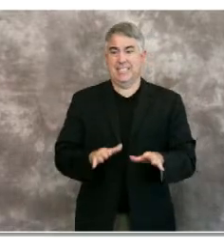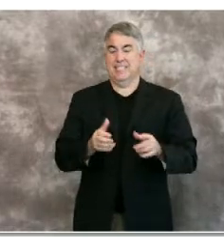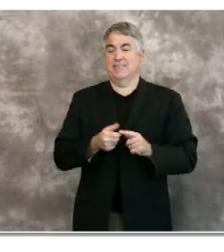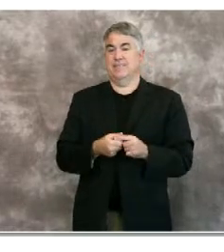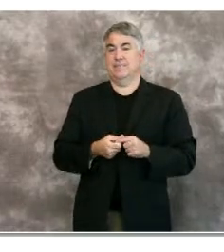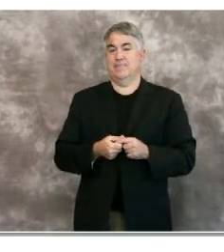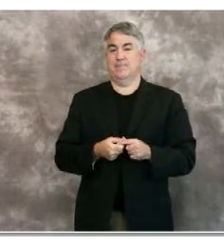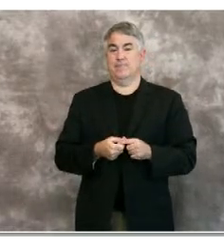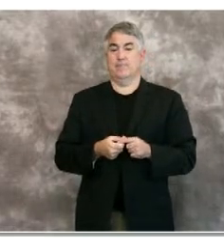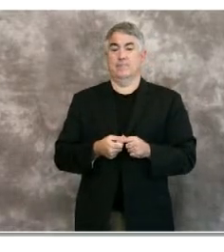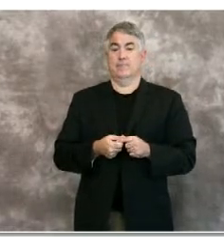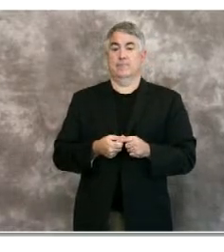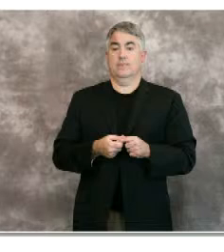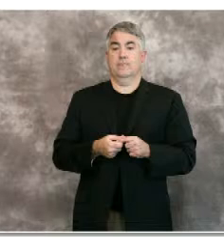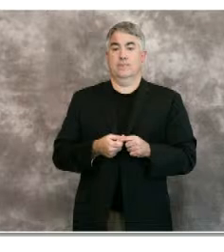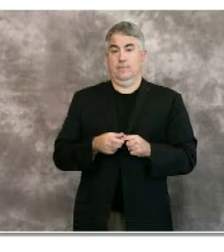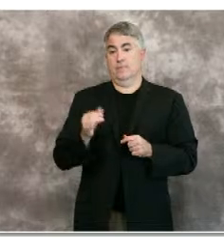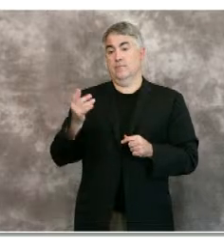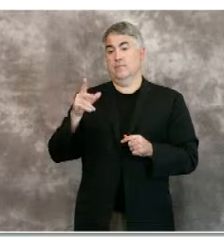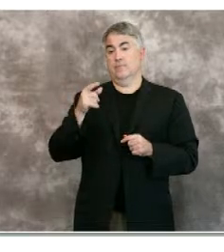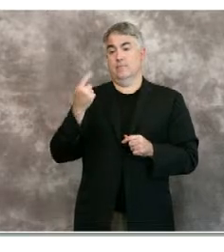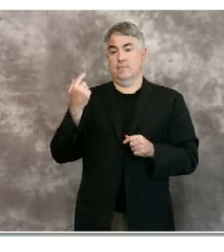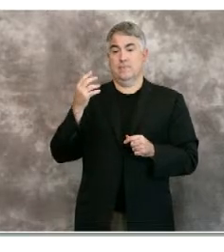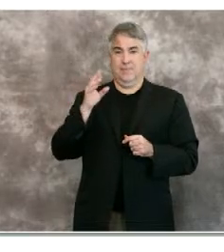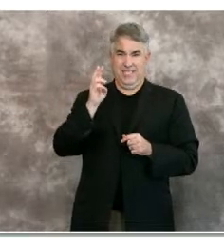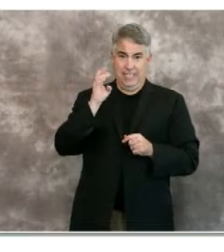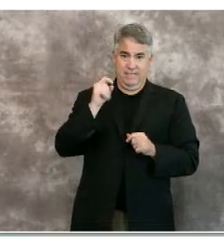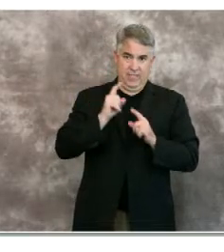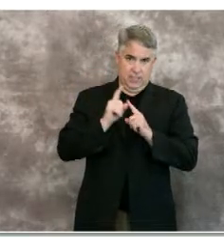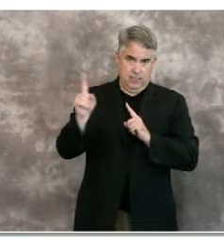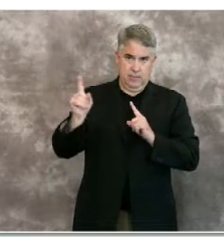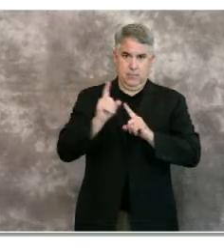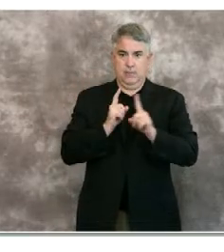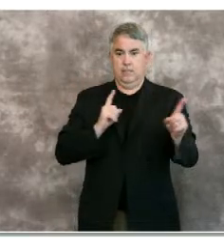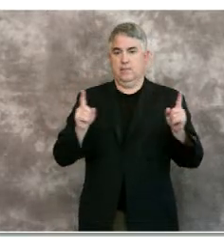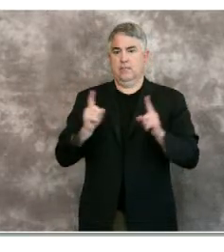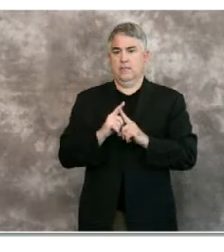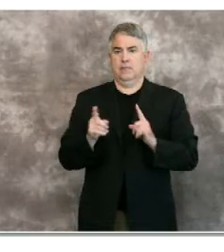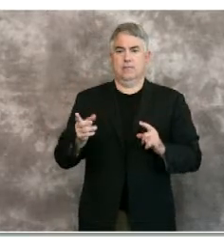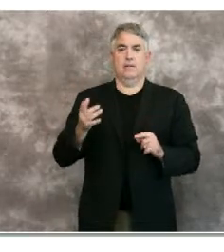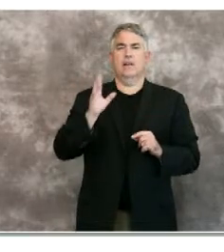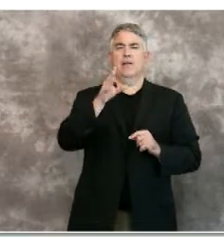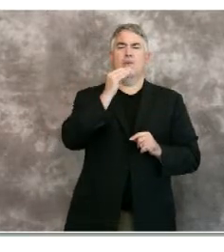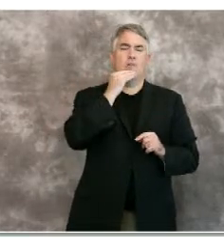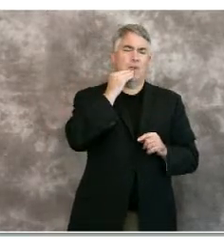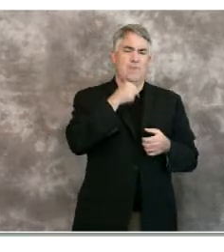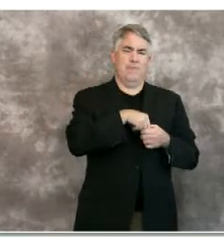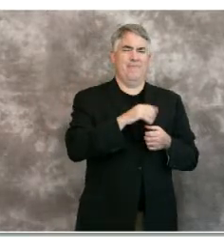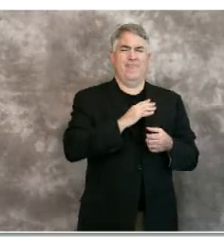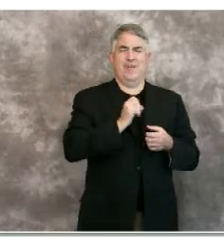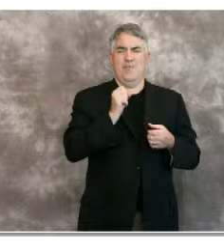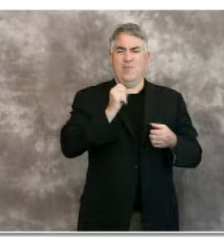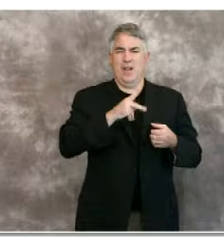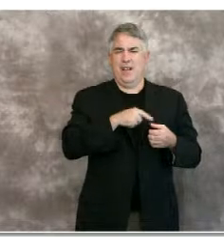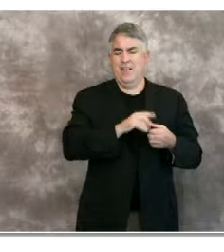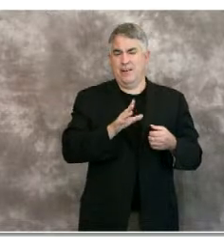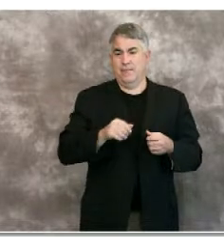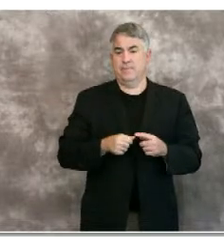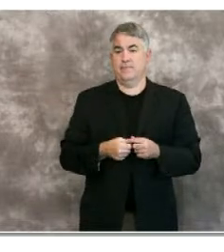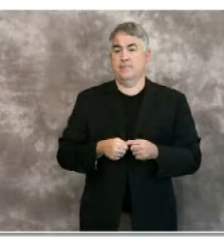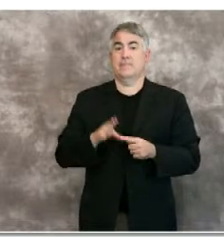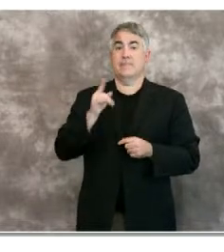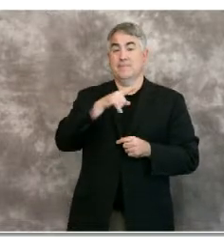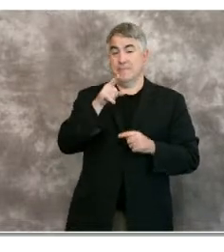Individuals are recommended to keep 6 feet apart from others, not in your household. Wear a face covering, avoid